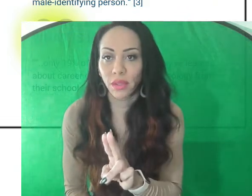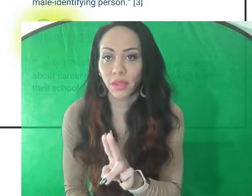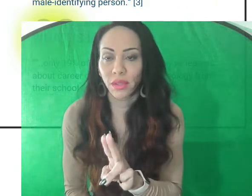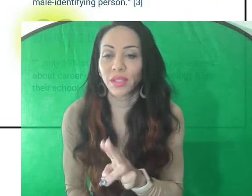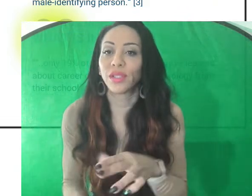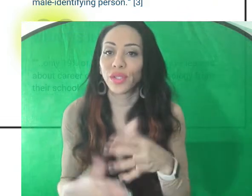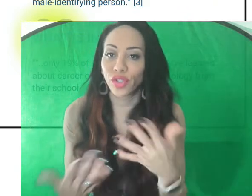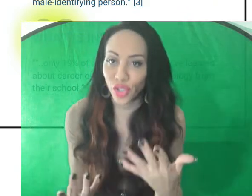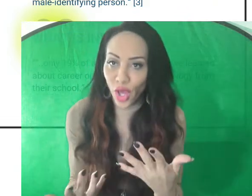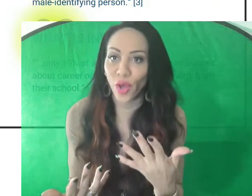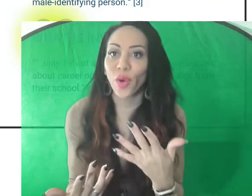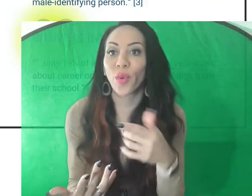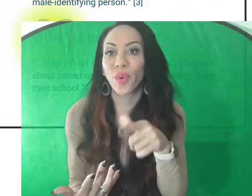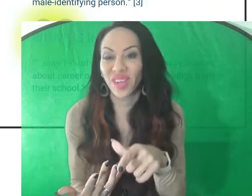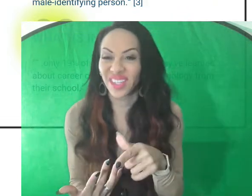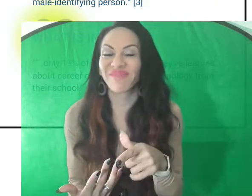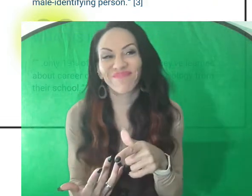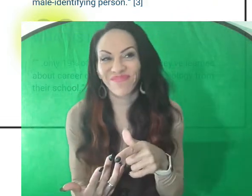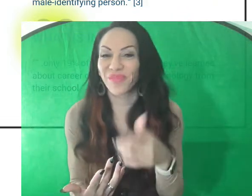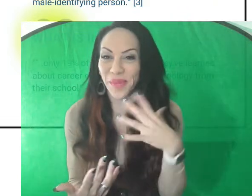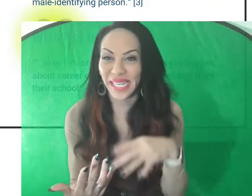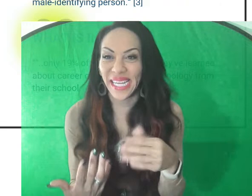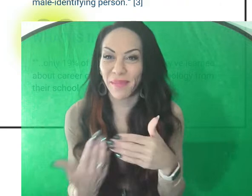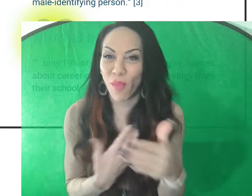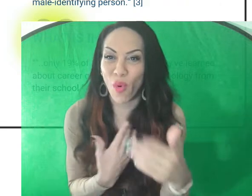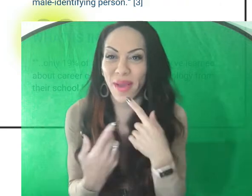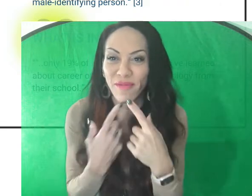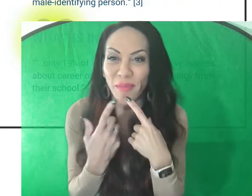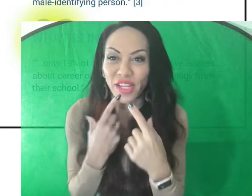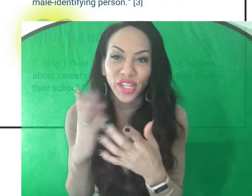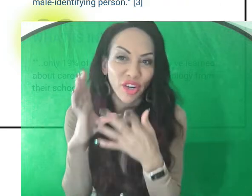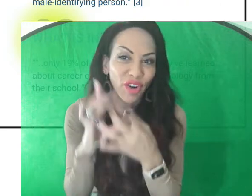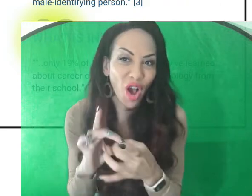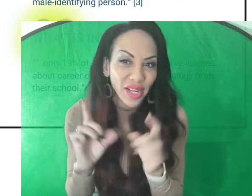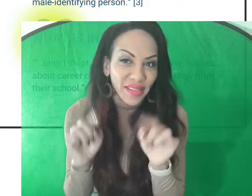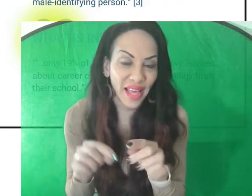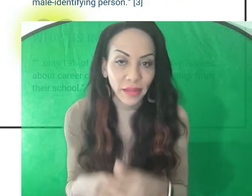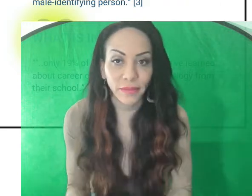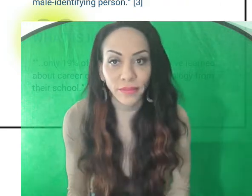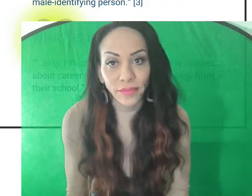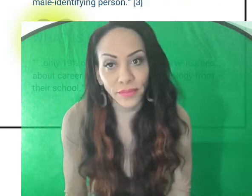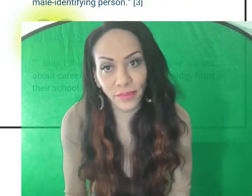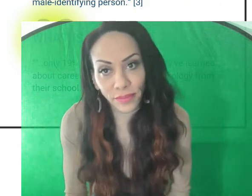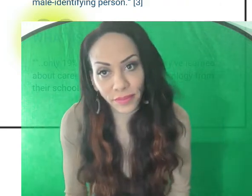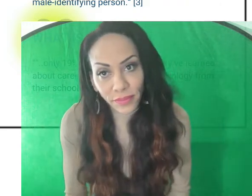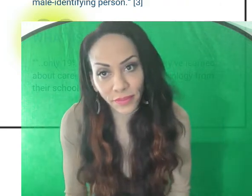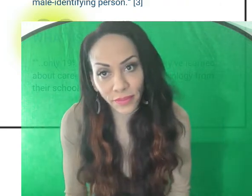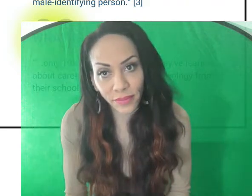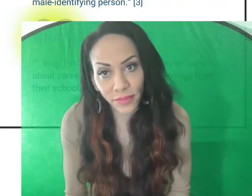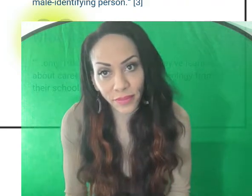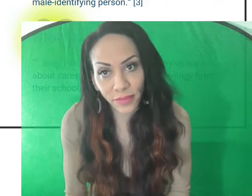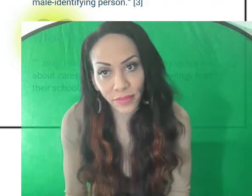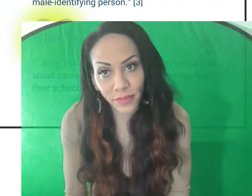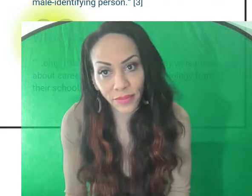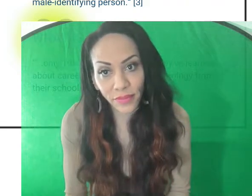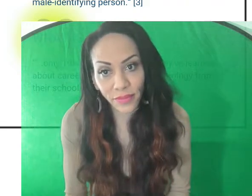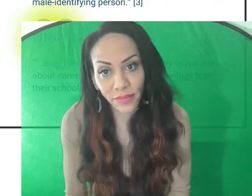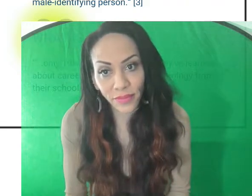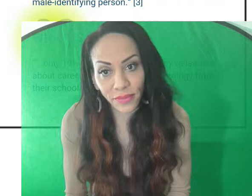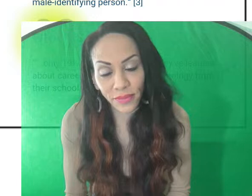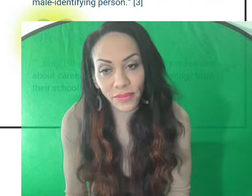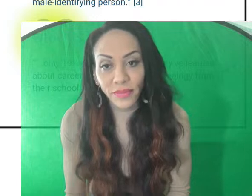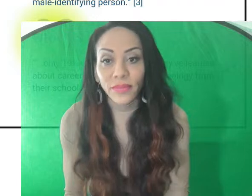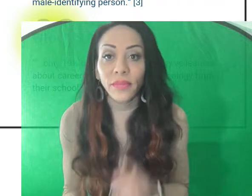like and what they involve. Yes? Yeah, so Interests at